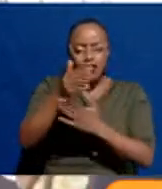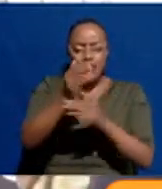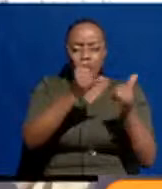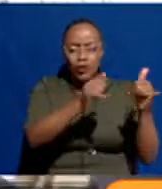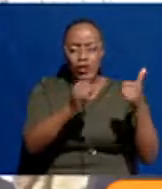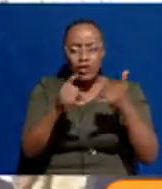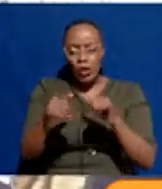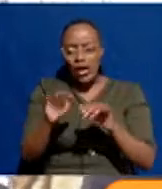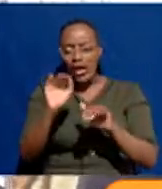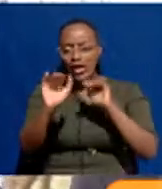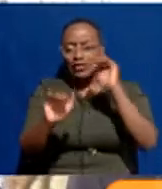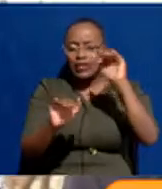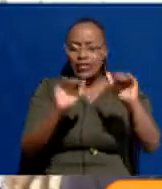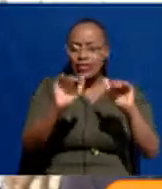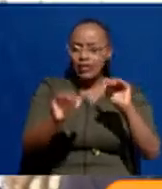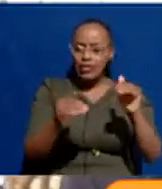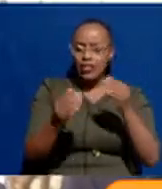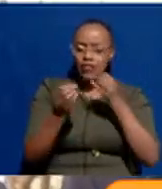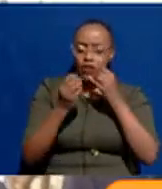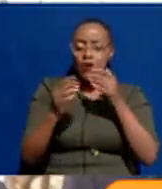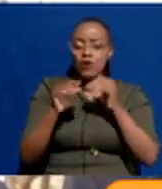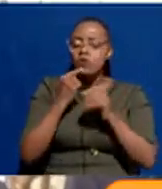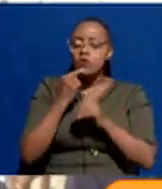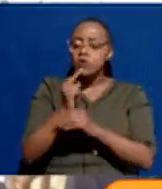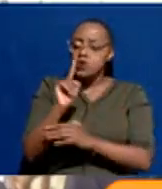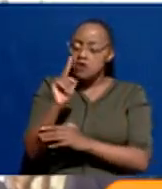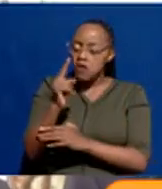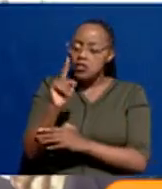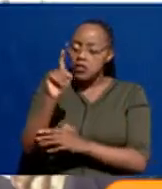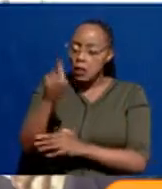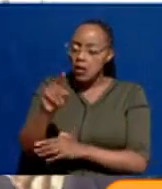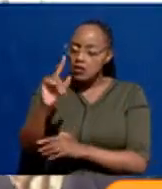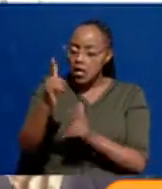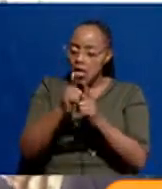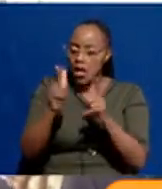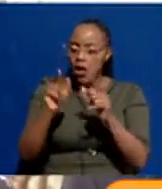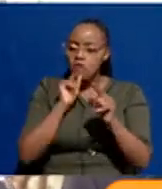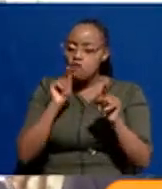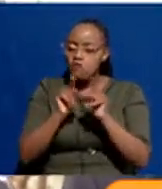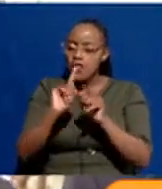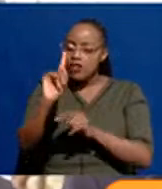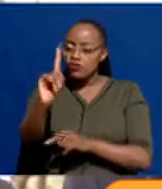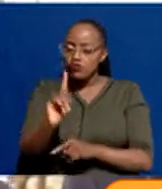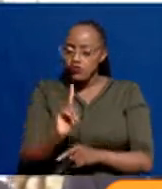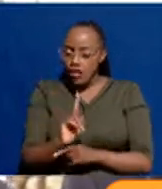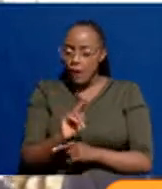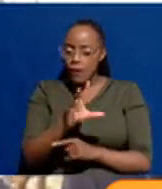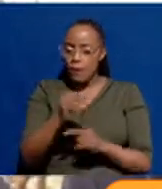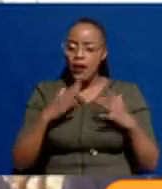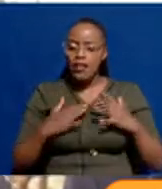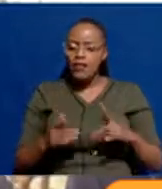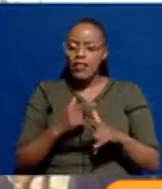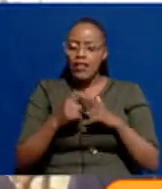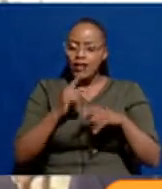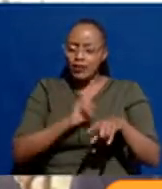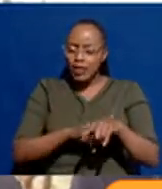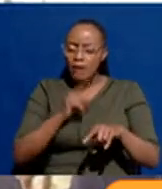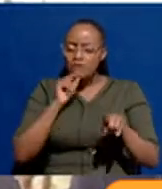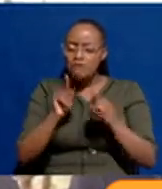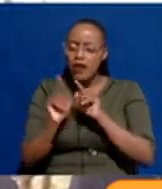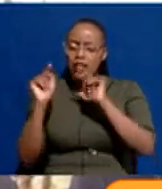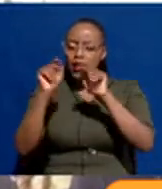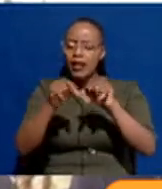tukajaribu kuulizia kama paka ndugu zake wakuje ndio tupewe body nini. Baada ndugu yake kuja tukaamua kwenda